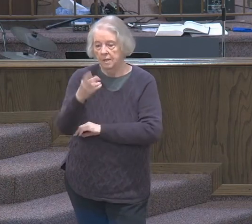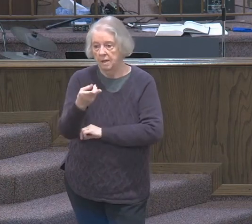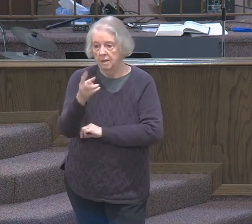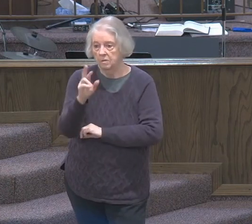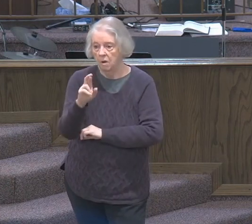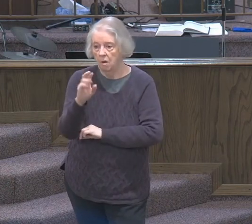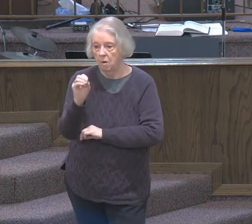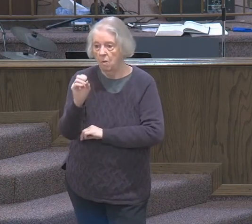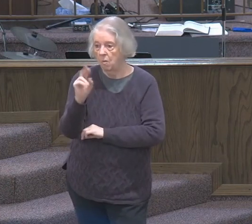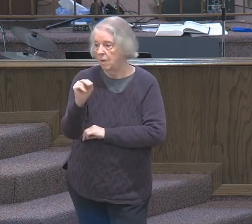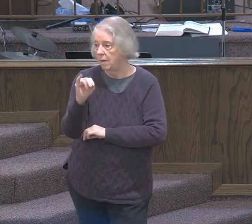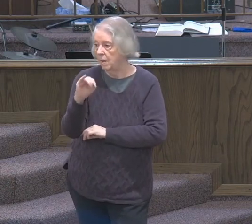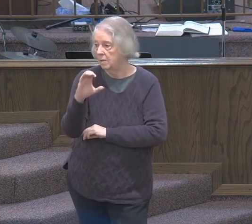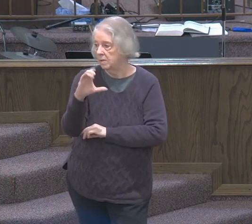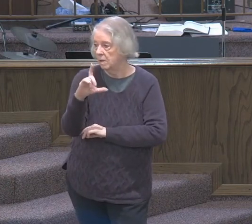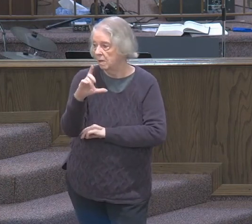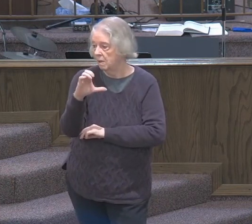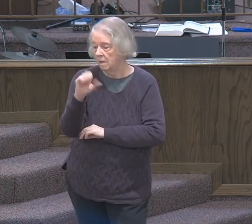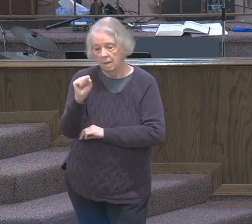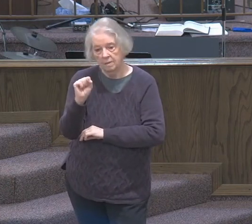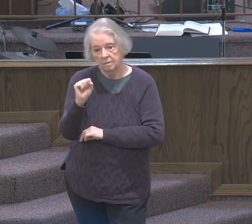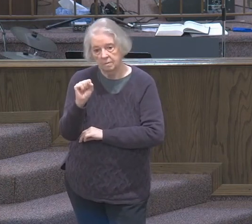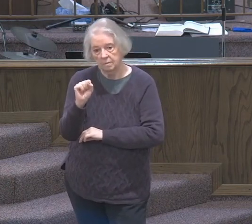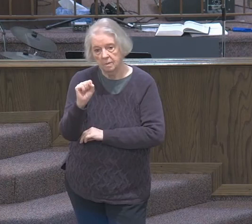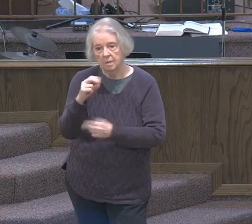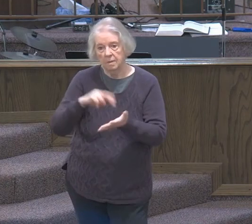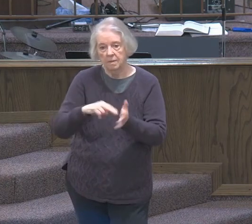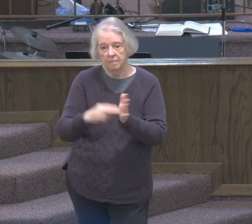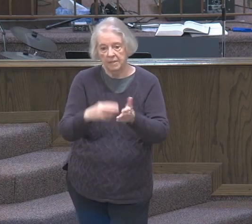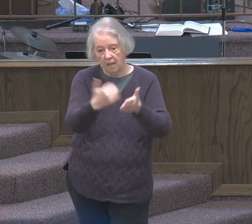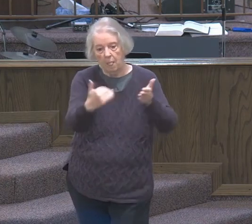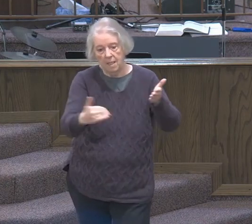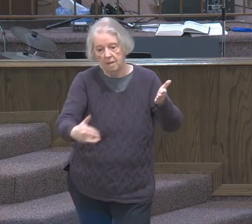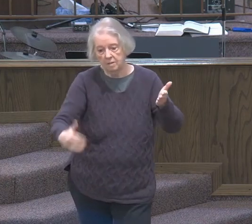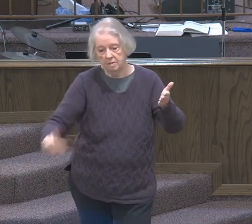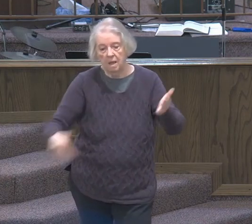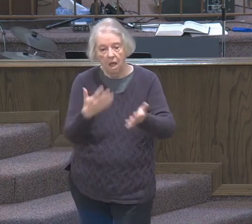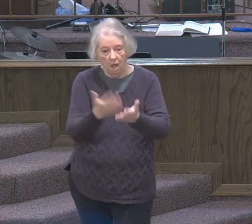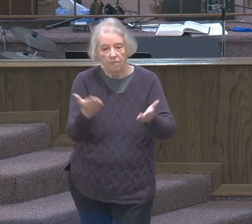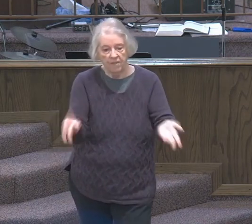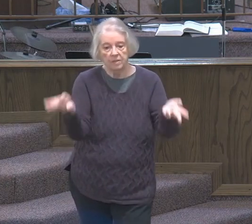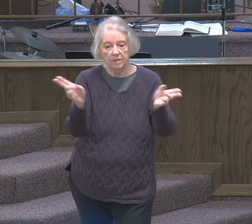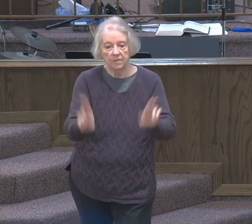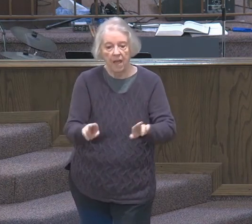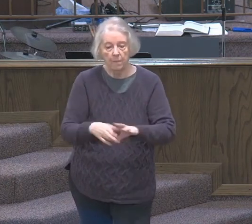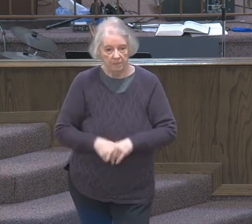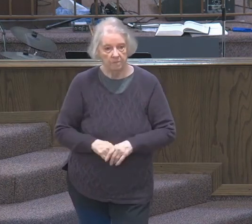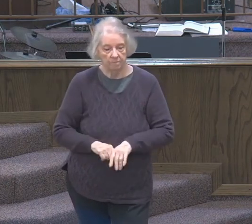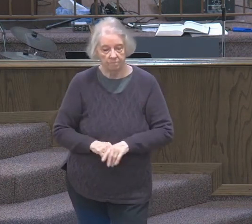on, and then they responded to God. What do we see in